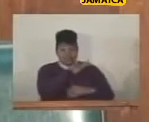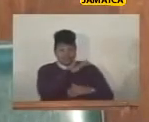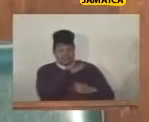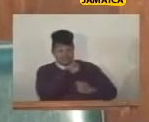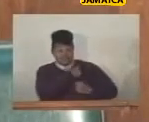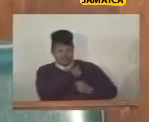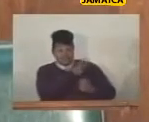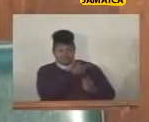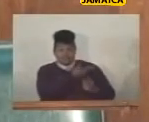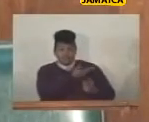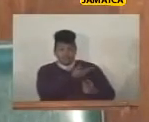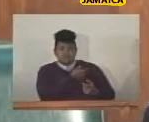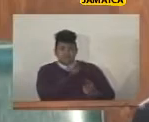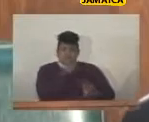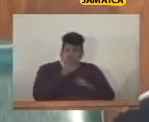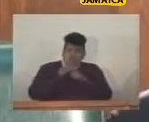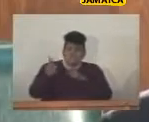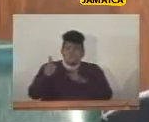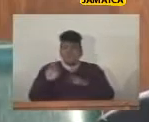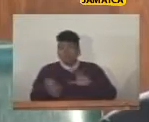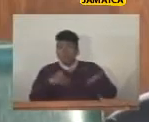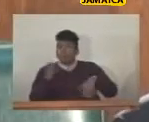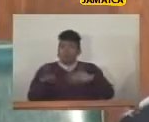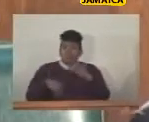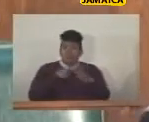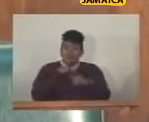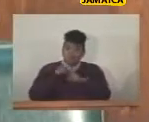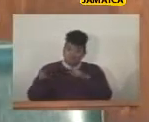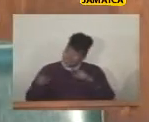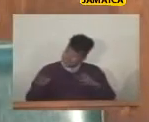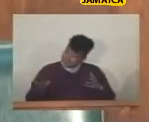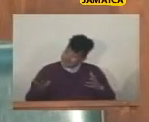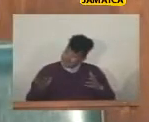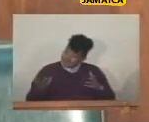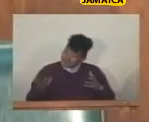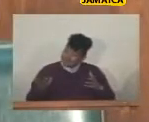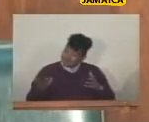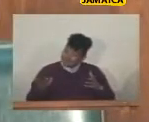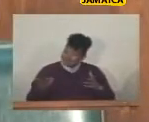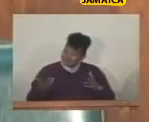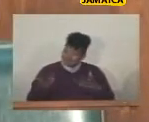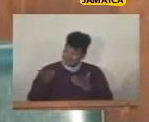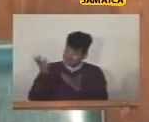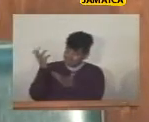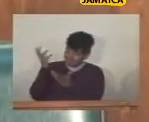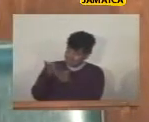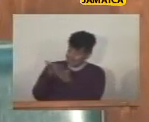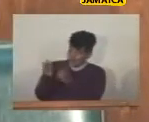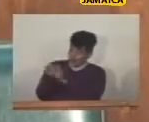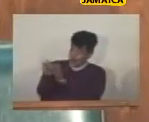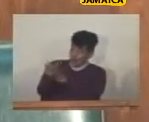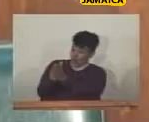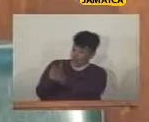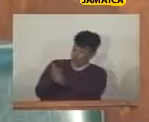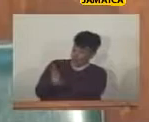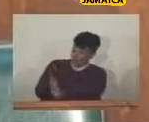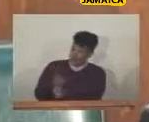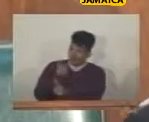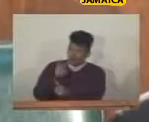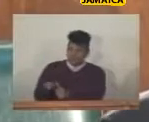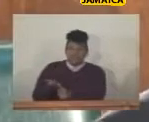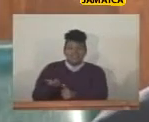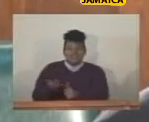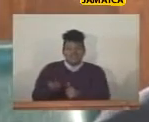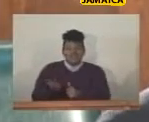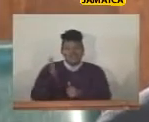forces fail to carry out their duties in accordance with the law, there